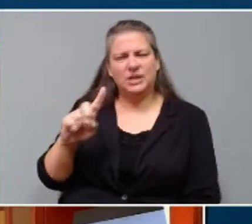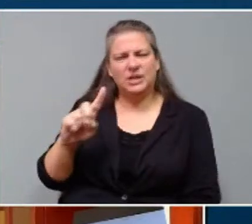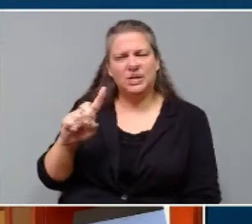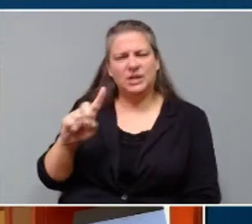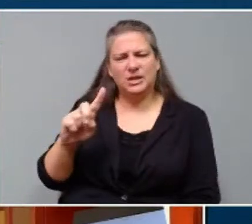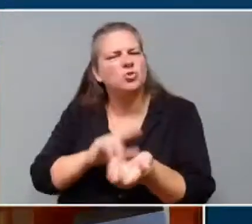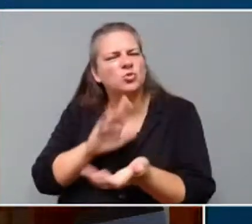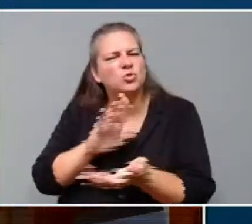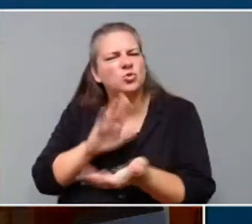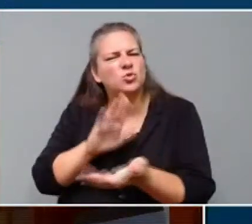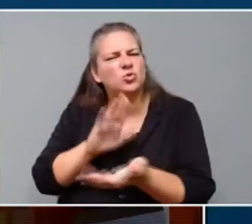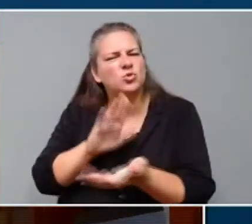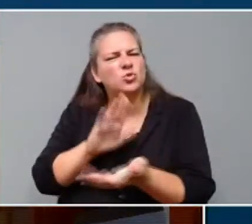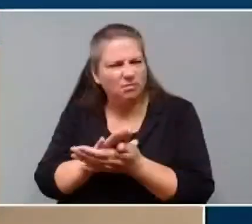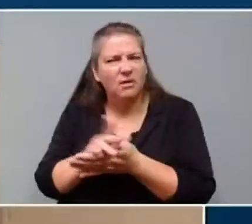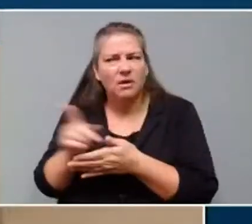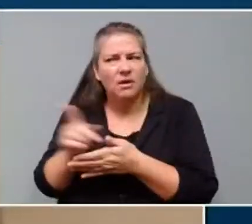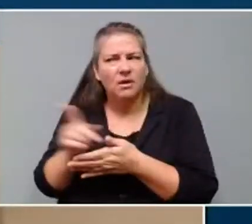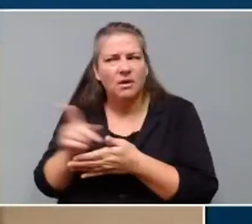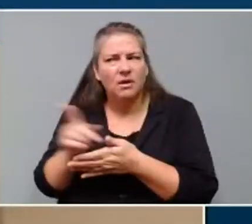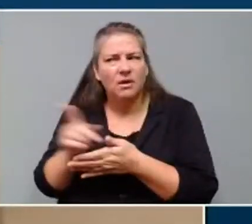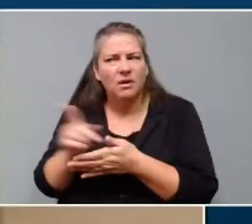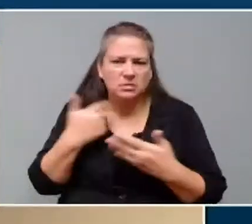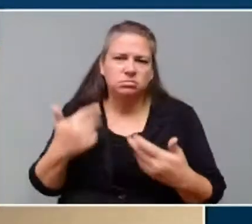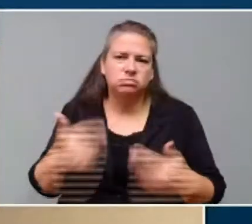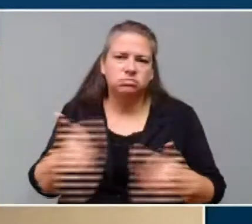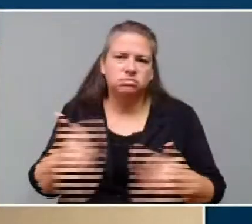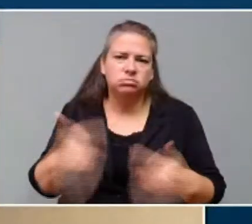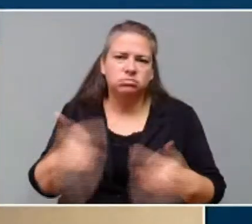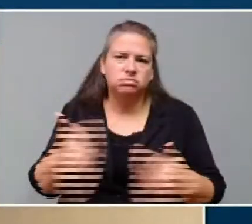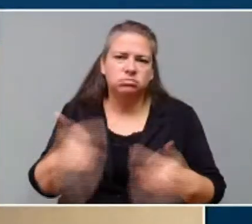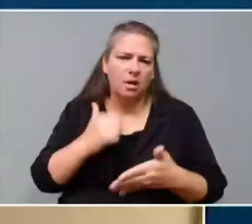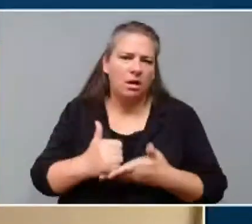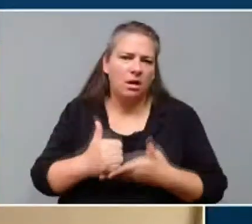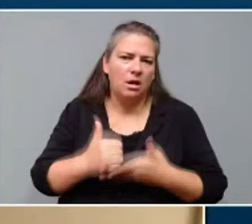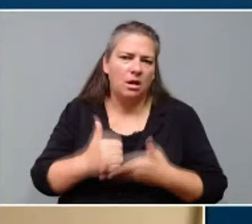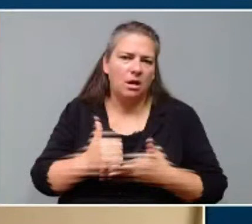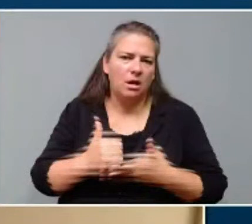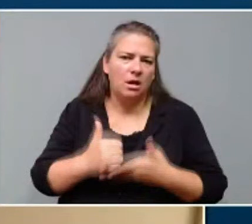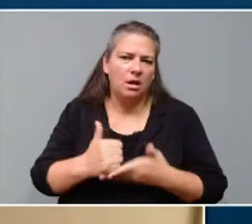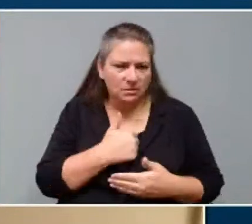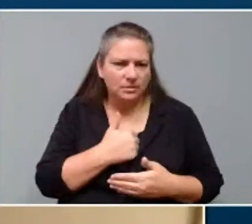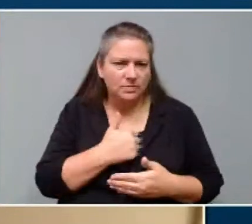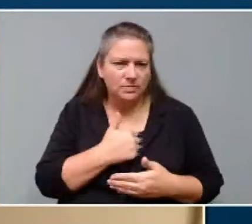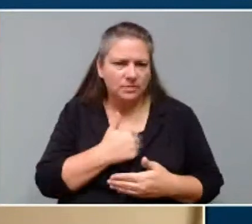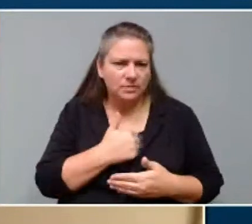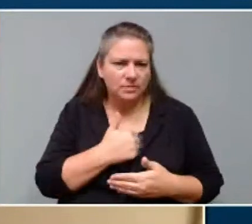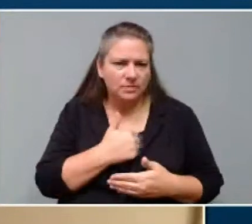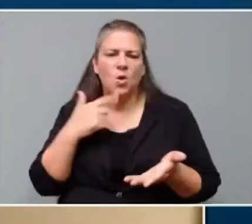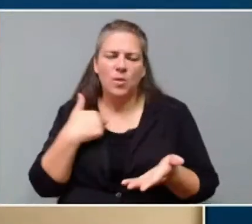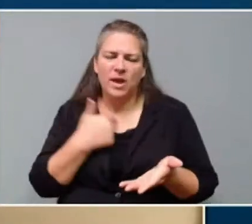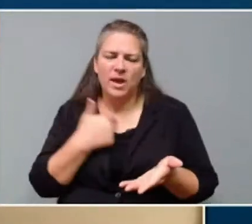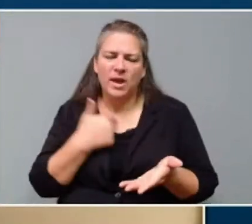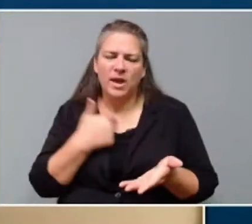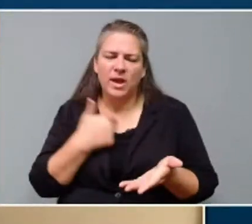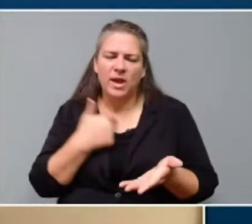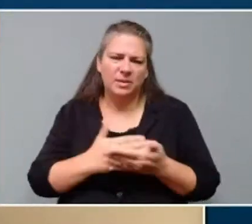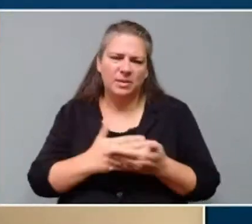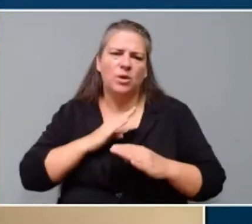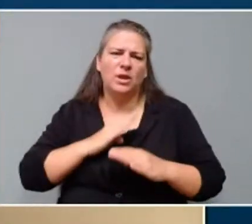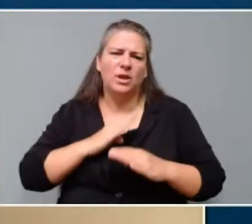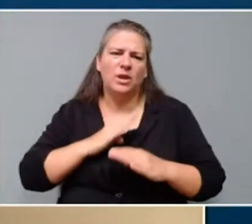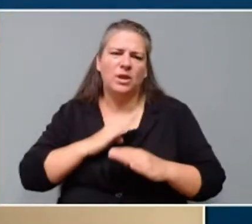have been a godsend. The DMAT team being here means that we've got a little bit of relief at this time.